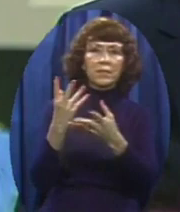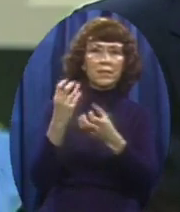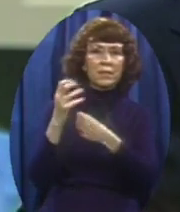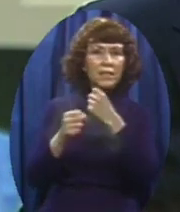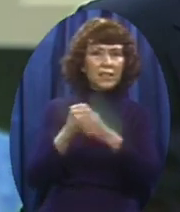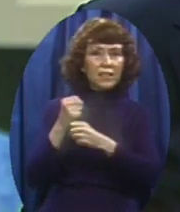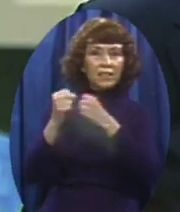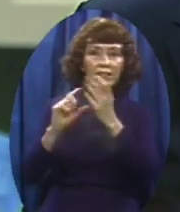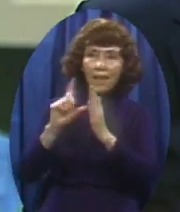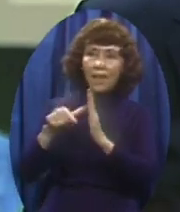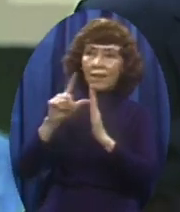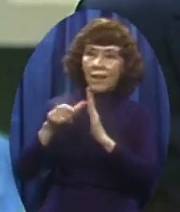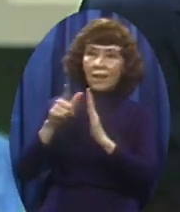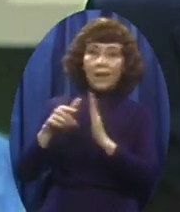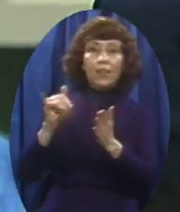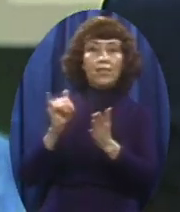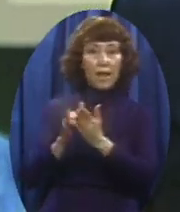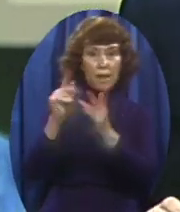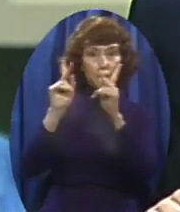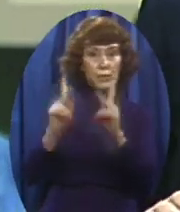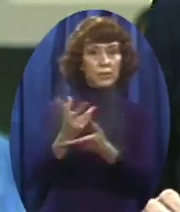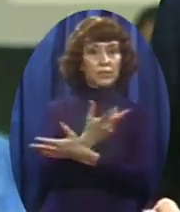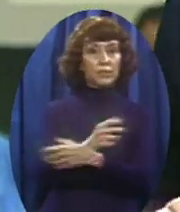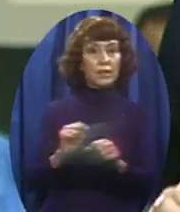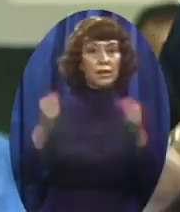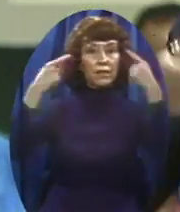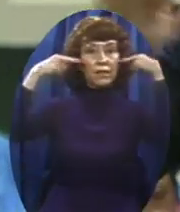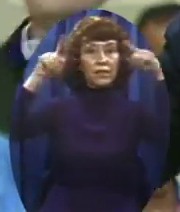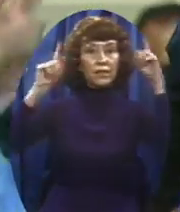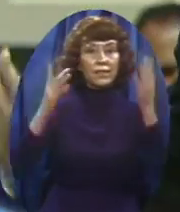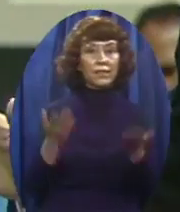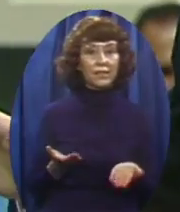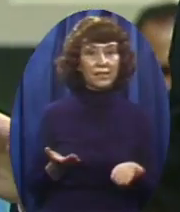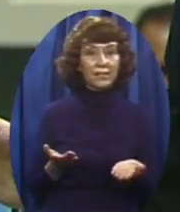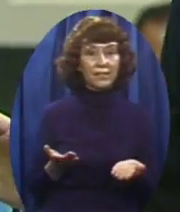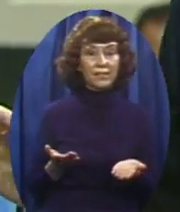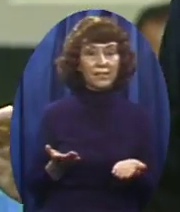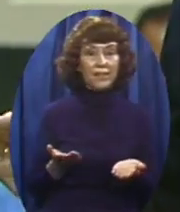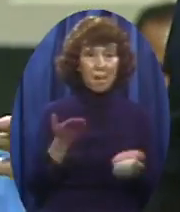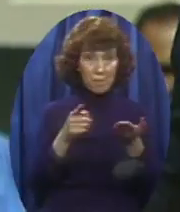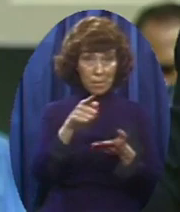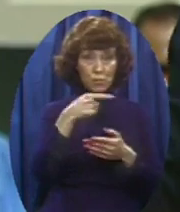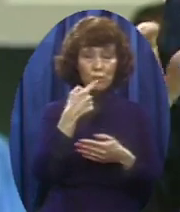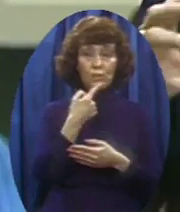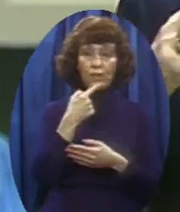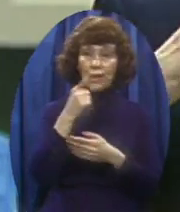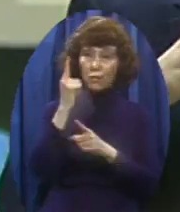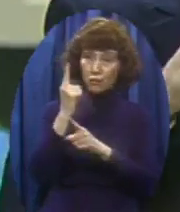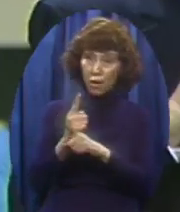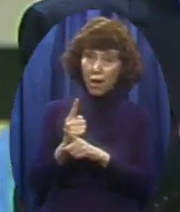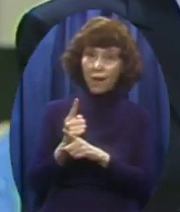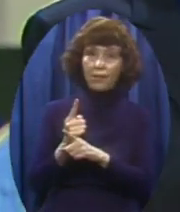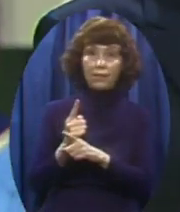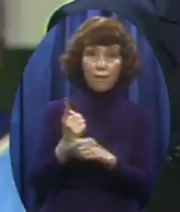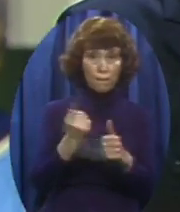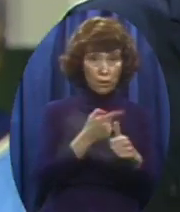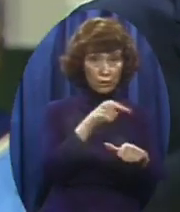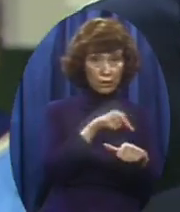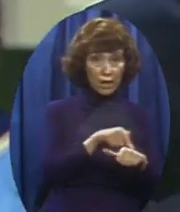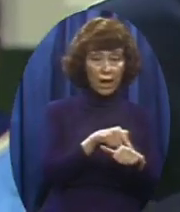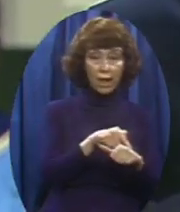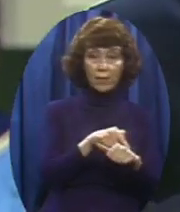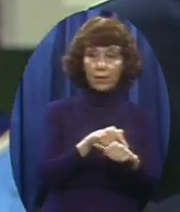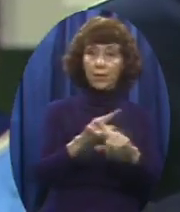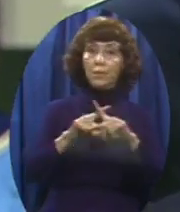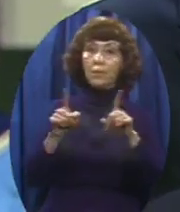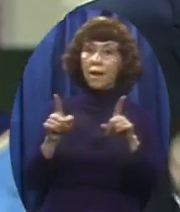the other 100 times? Oh, it wasn't that. You've said it right all the time. But the Spirit of God just flipped the switch on